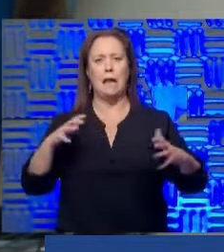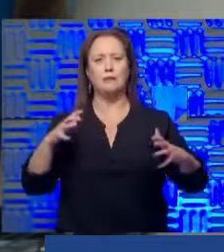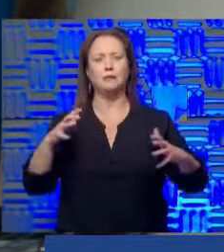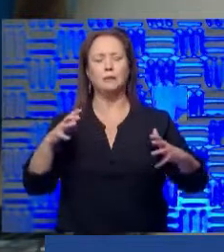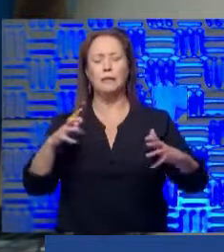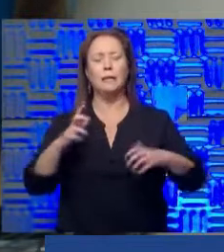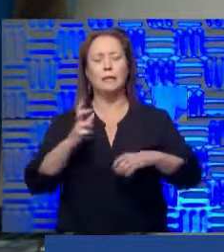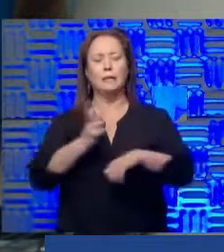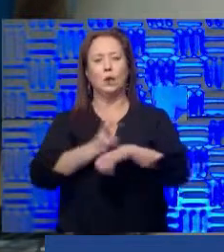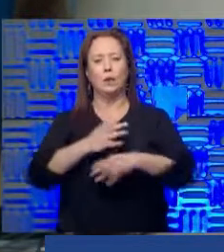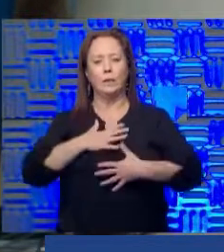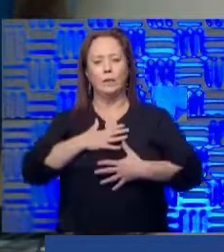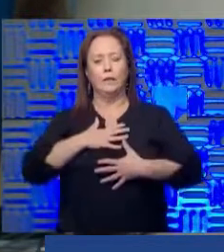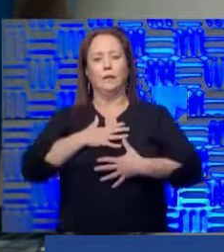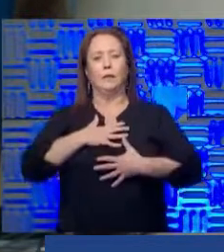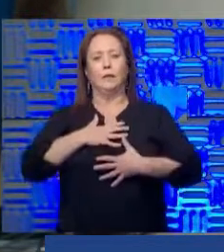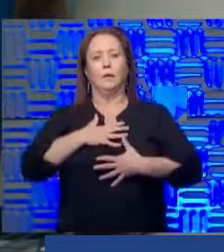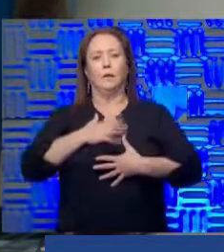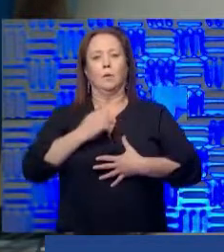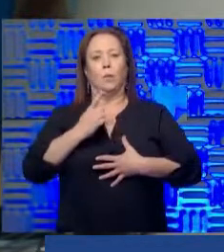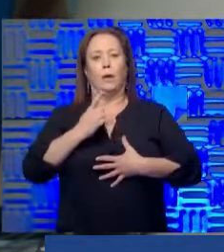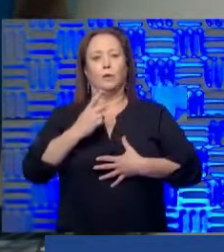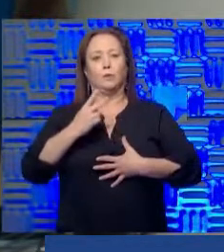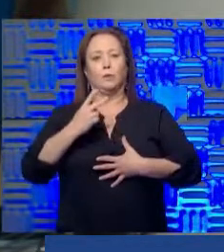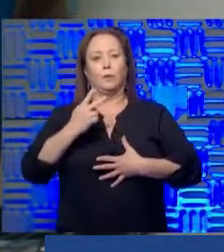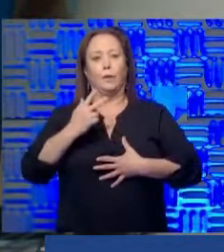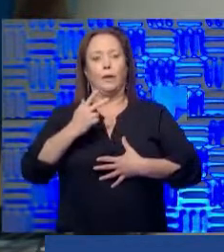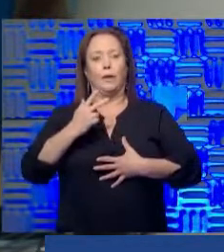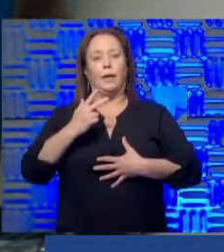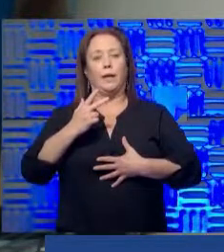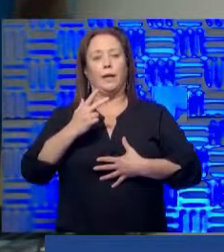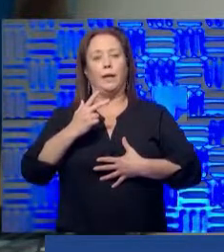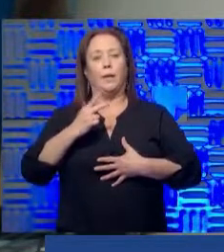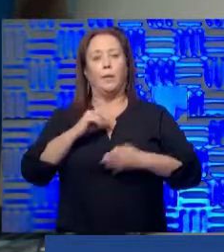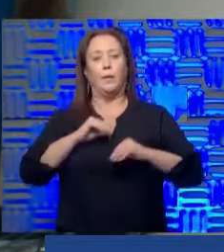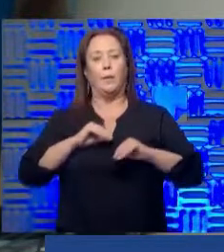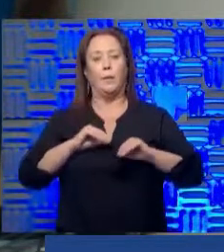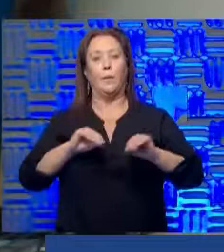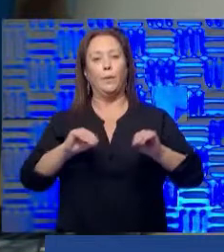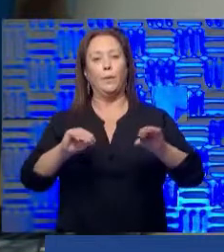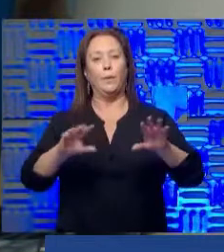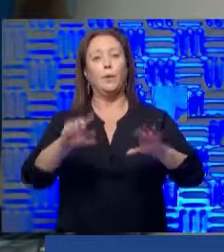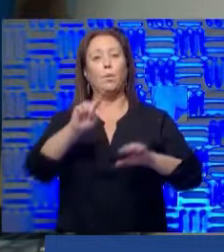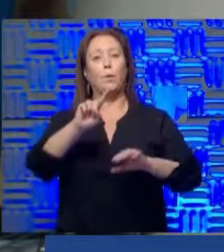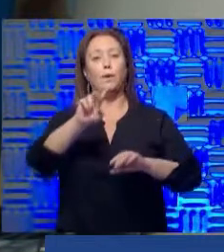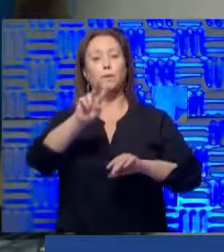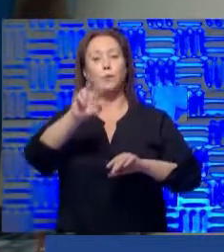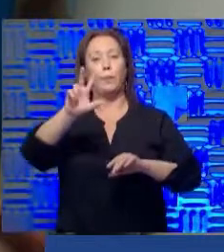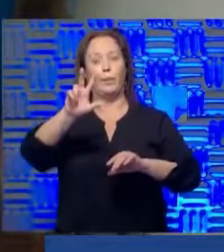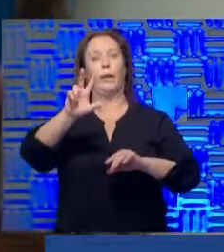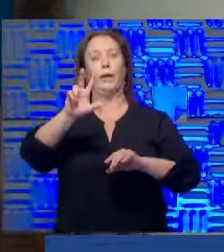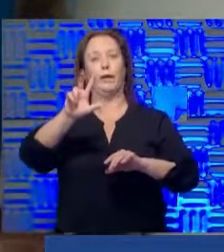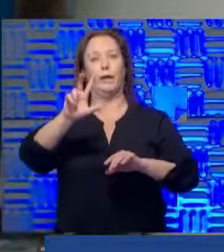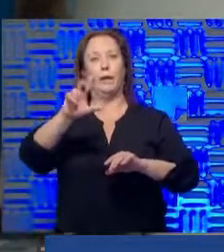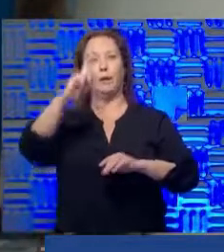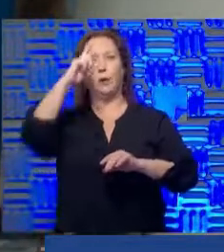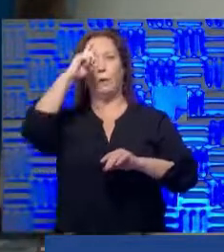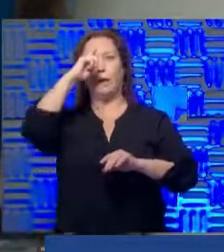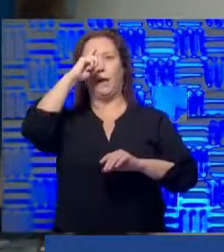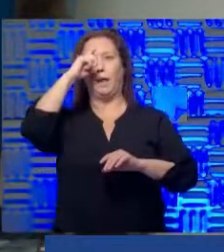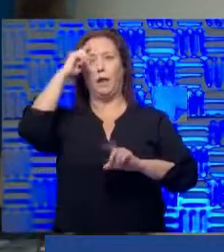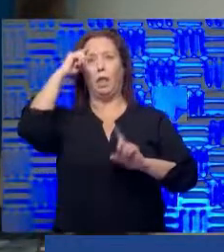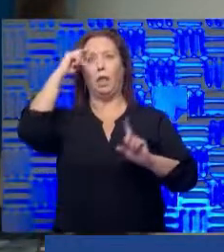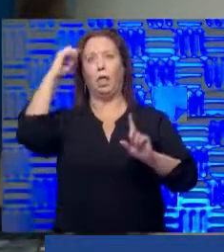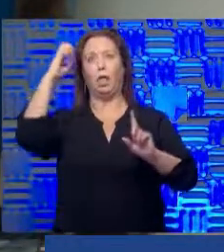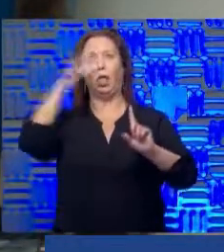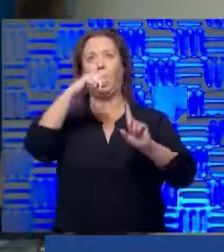because maybe you count in 1, 2, 3 as you're breathing in, and as you breathe out, 1, 2, 3. And then all of a sudden your mind is wandering back to the